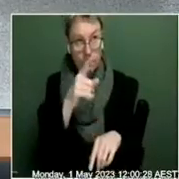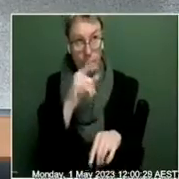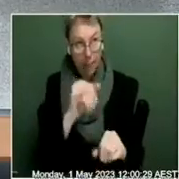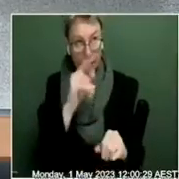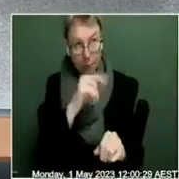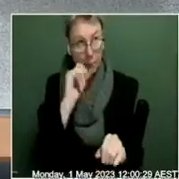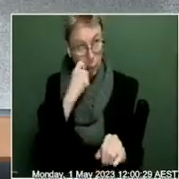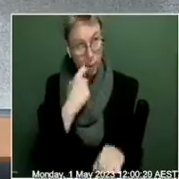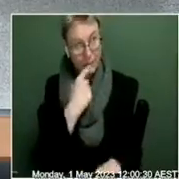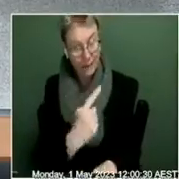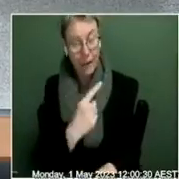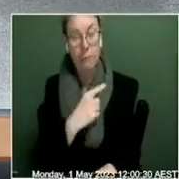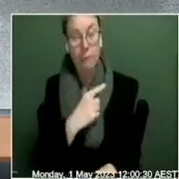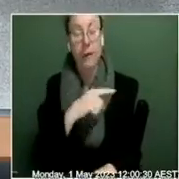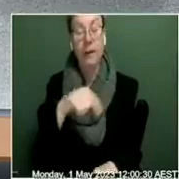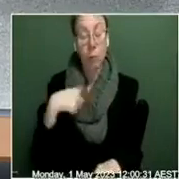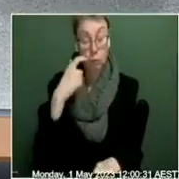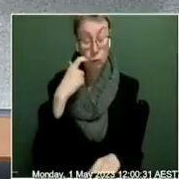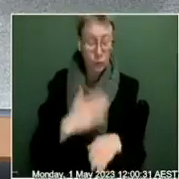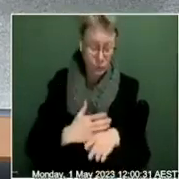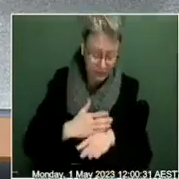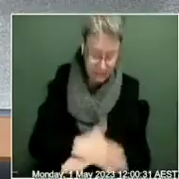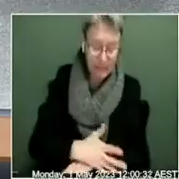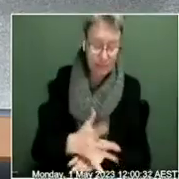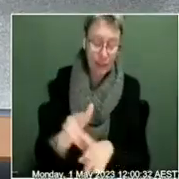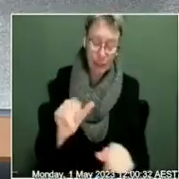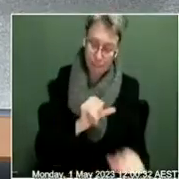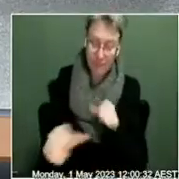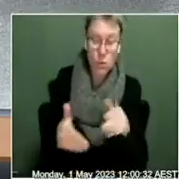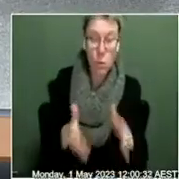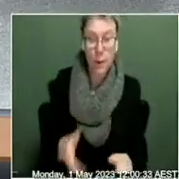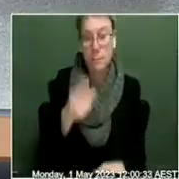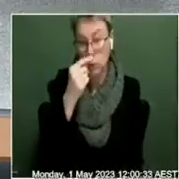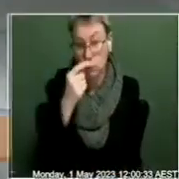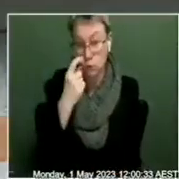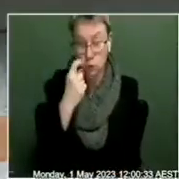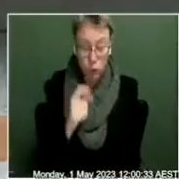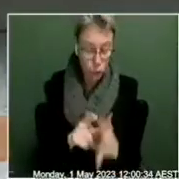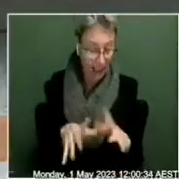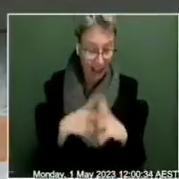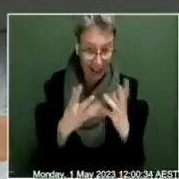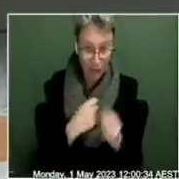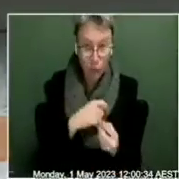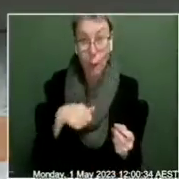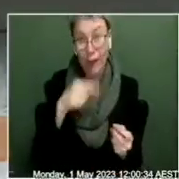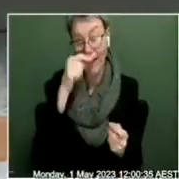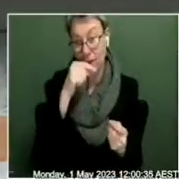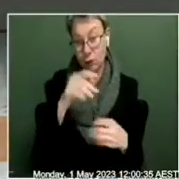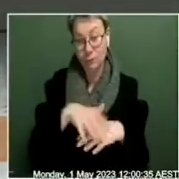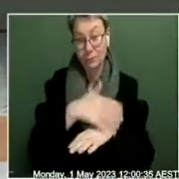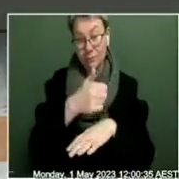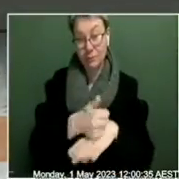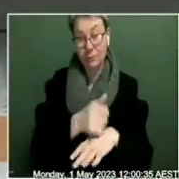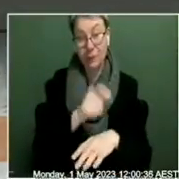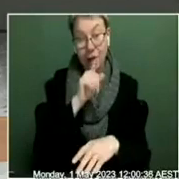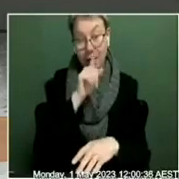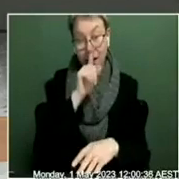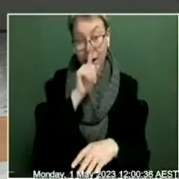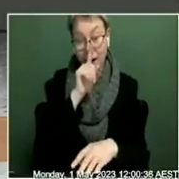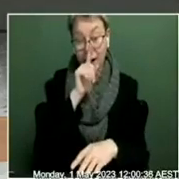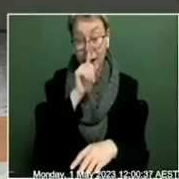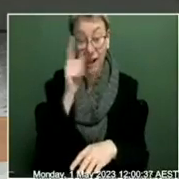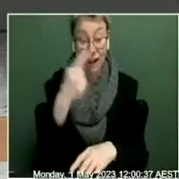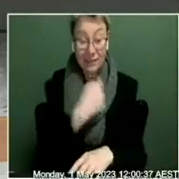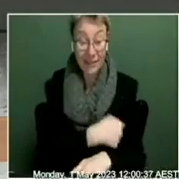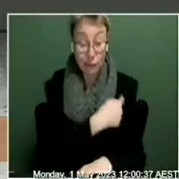can't guarantee that there wouldn't be some detractors who say that. You are aware that Victoria Police has been lobbying for replacement police powers.